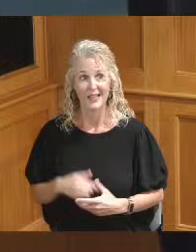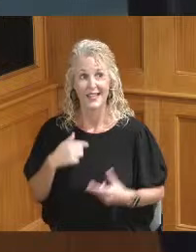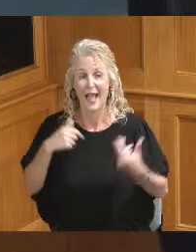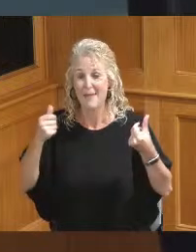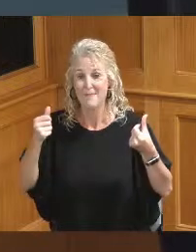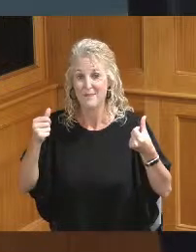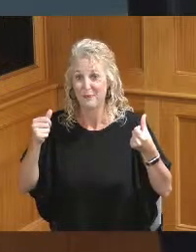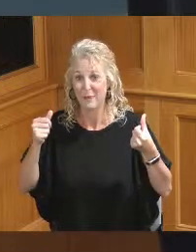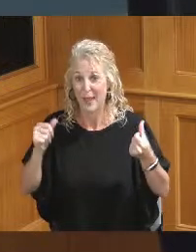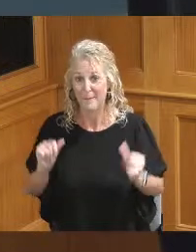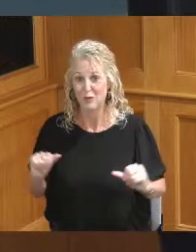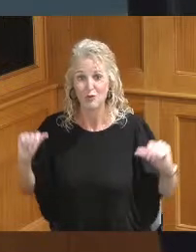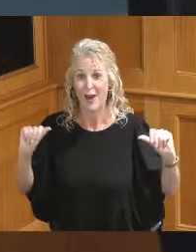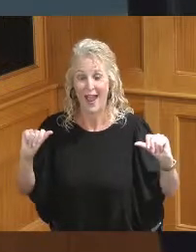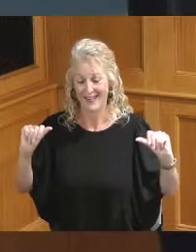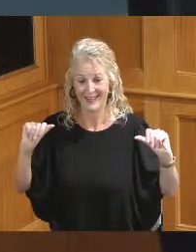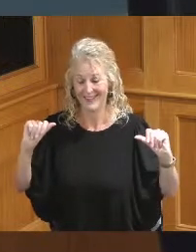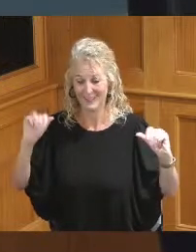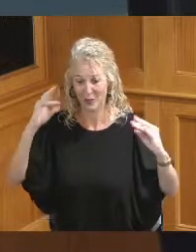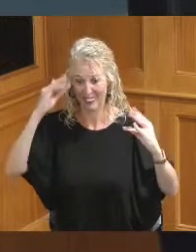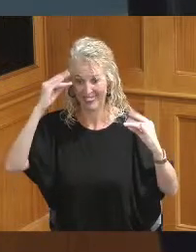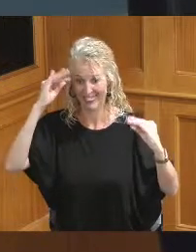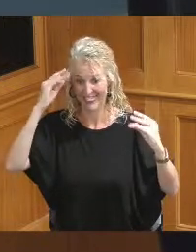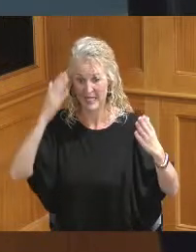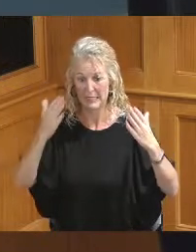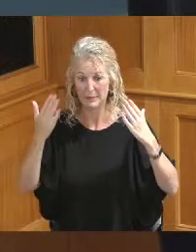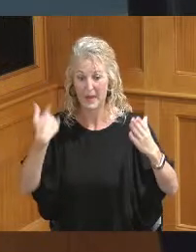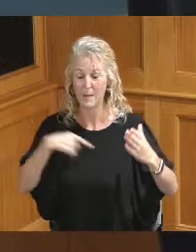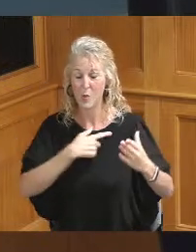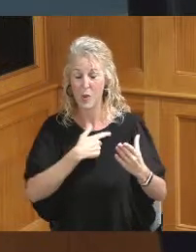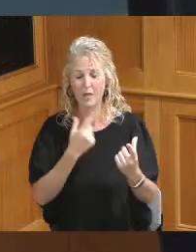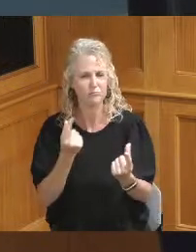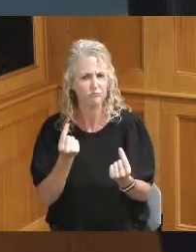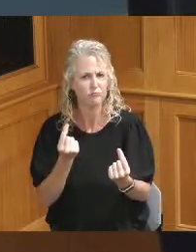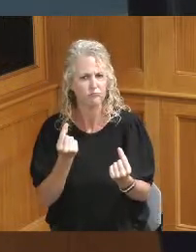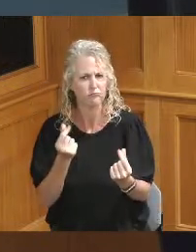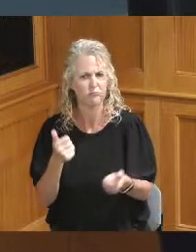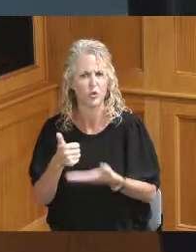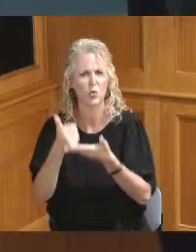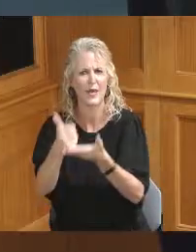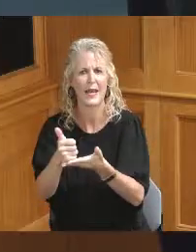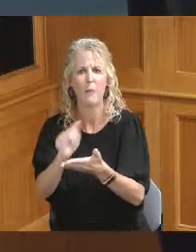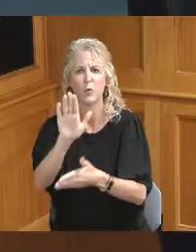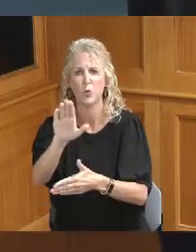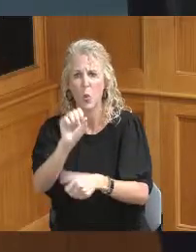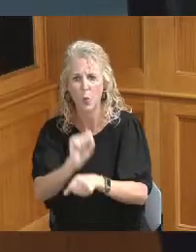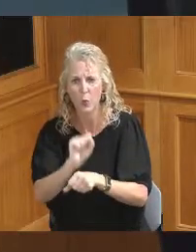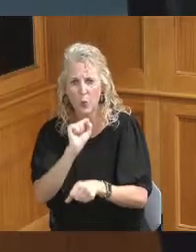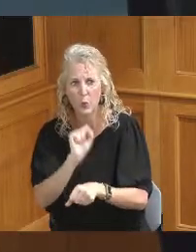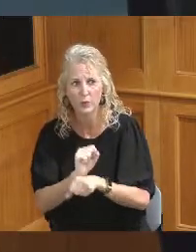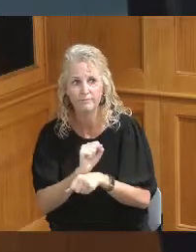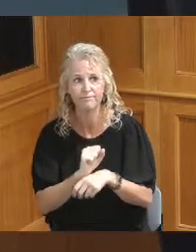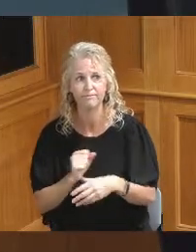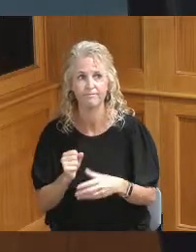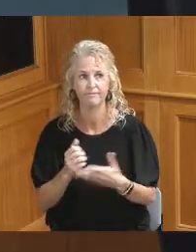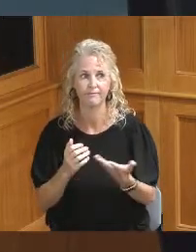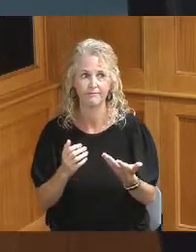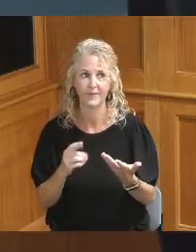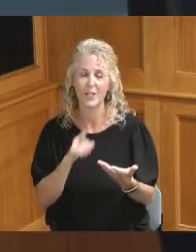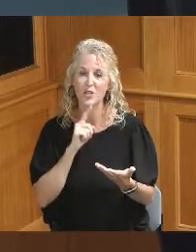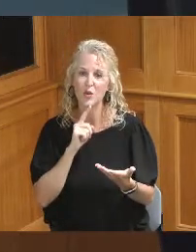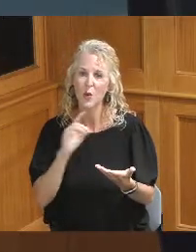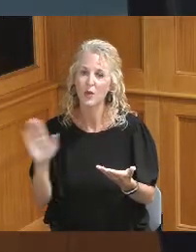to get my arms around anything that we can do to assist in your work and promoting,